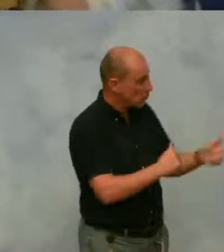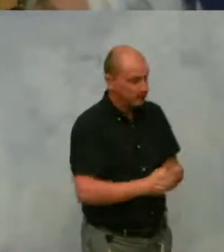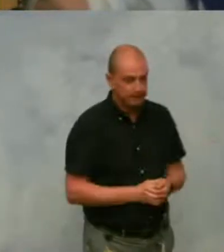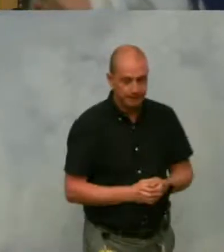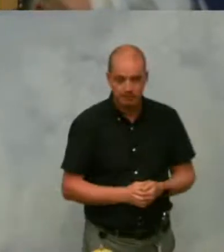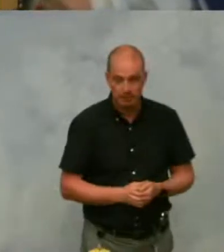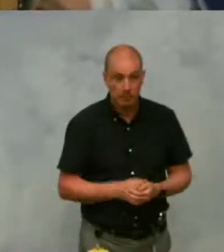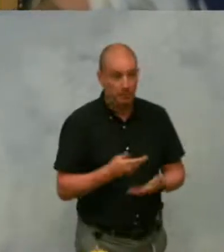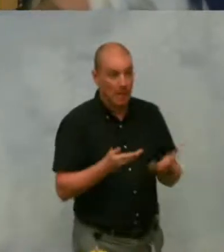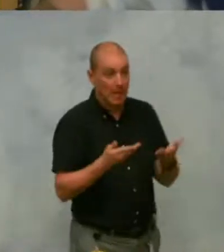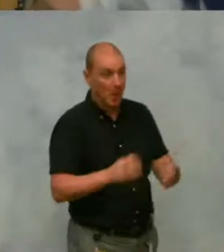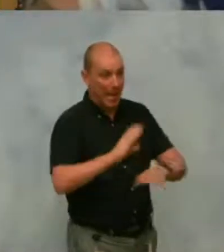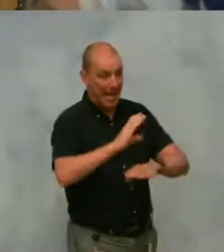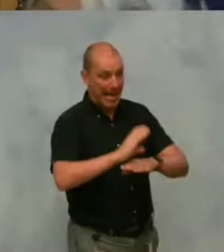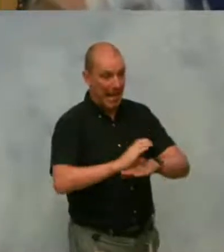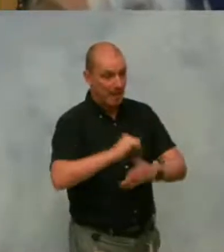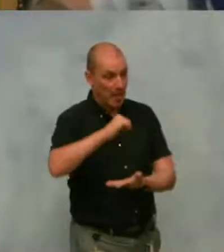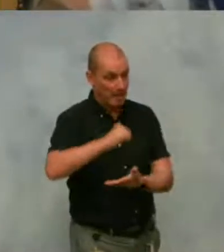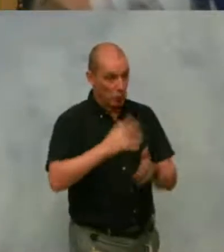Capital Budget Monitoring